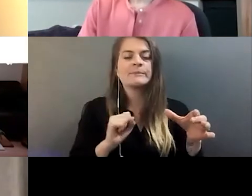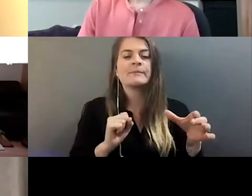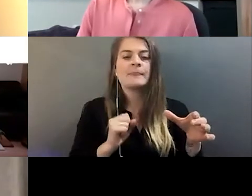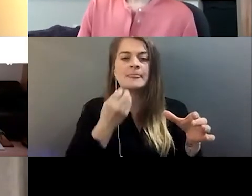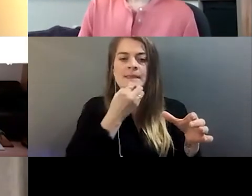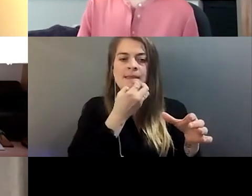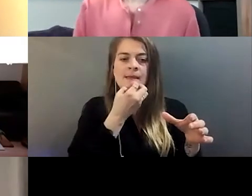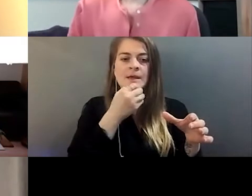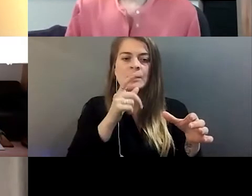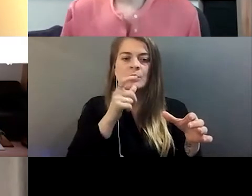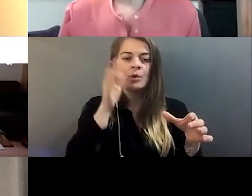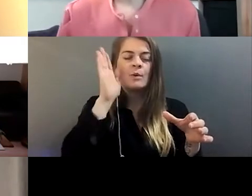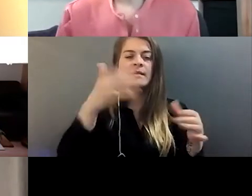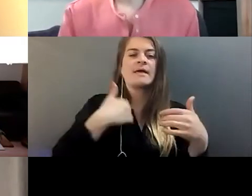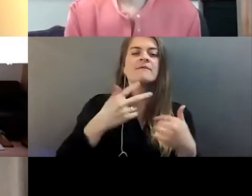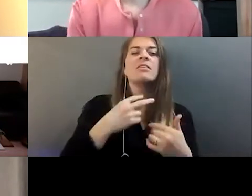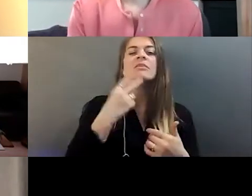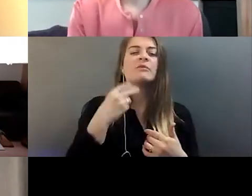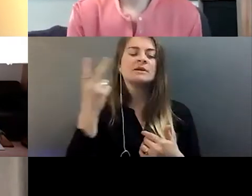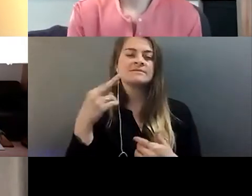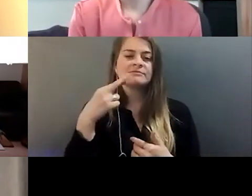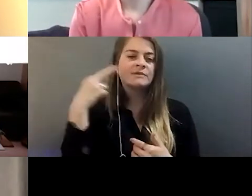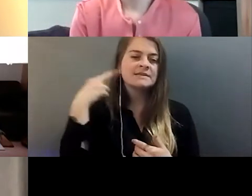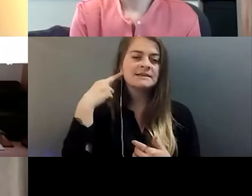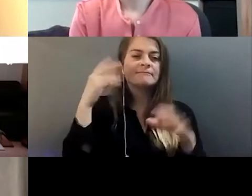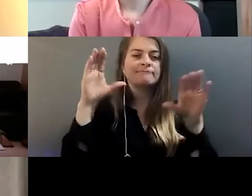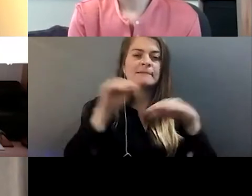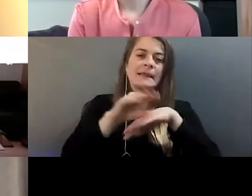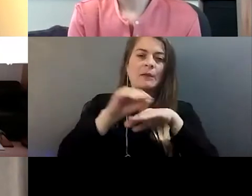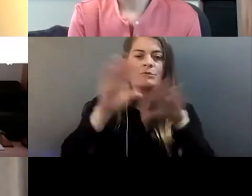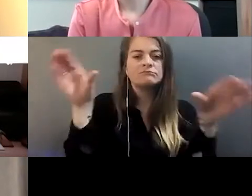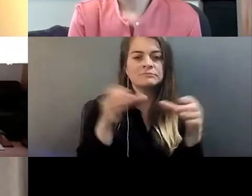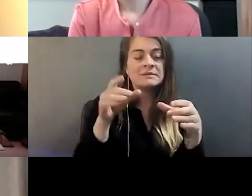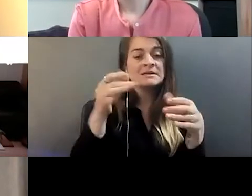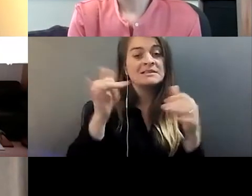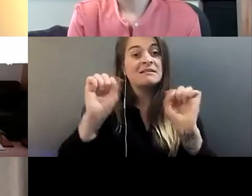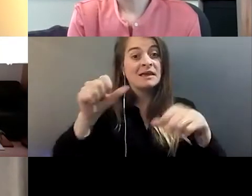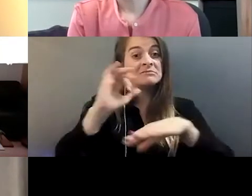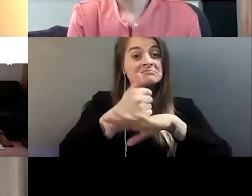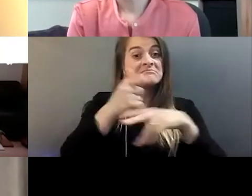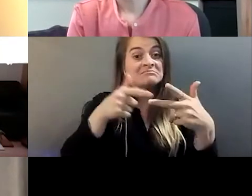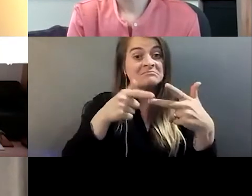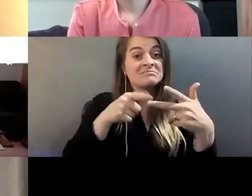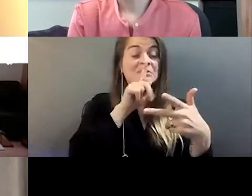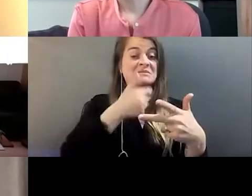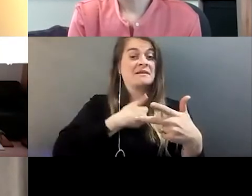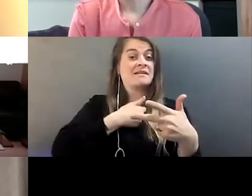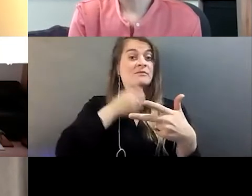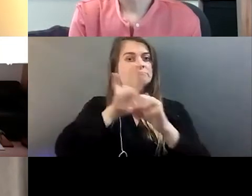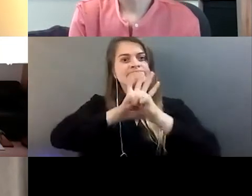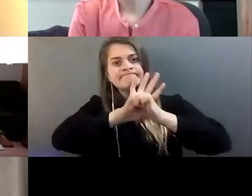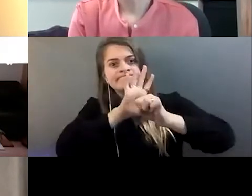would bring together the voice of resident and family councils throughout the province, that one we still can do, and I will be pursuing